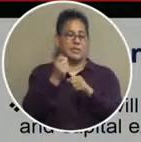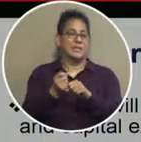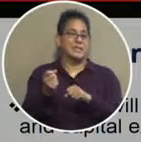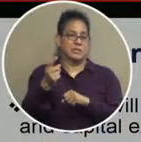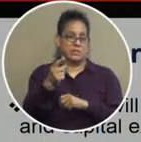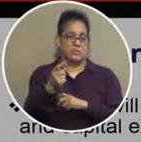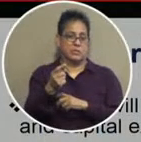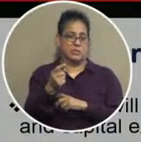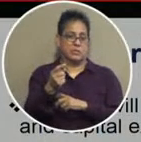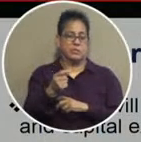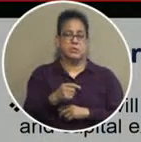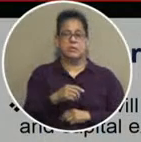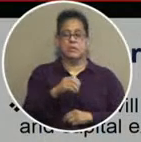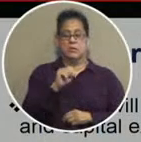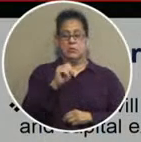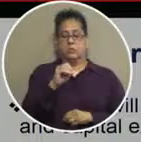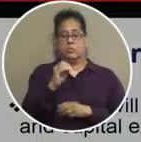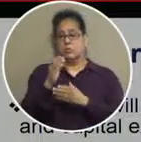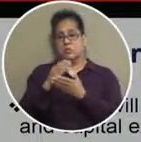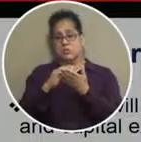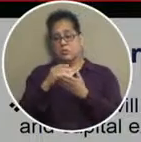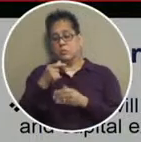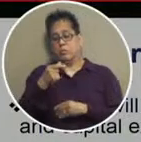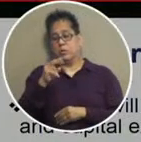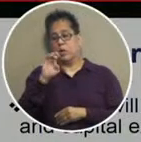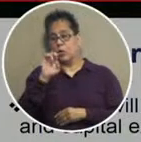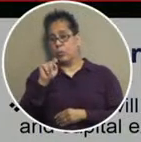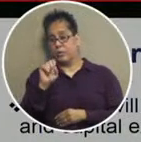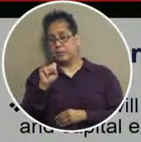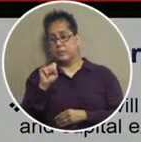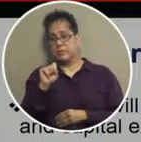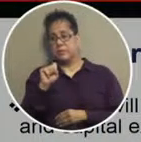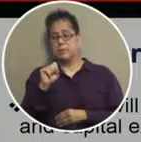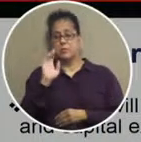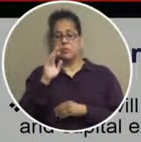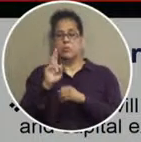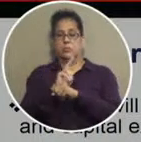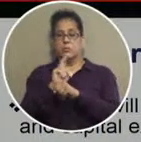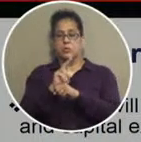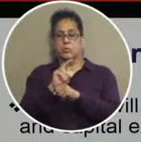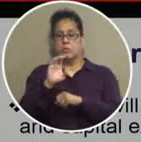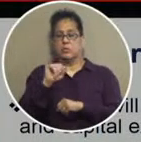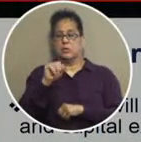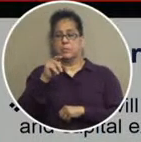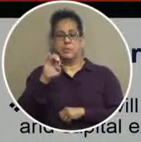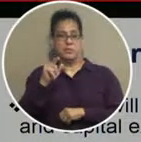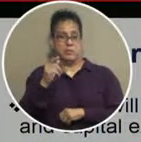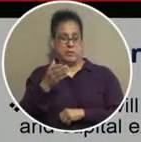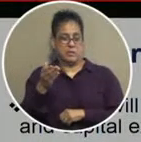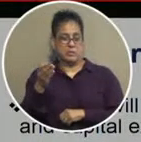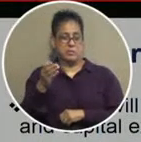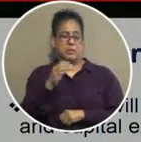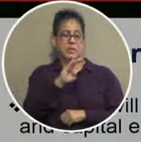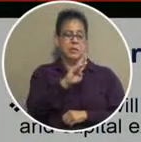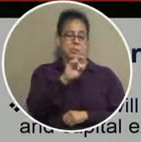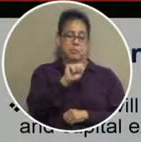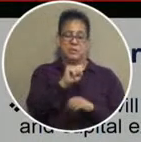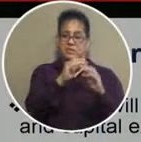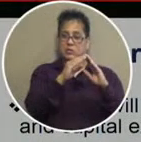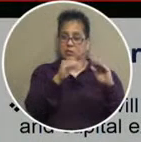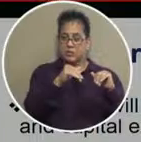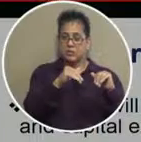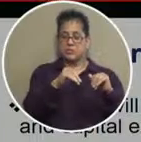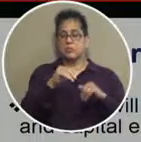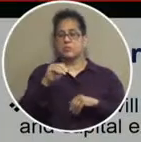So some of the grants, as it mentions there, going to be used for some capital items, some additional bus shelters, also some